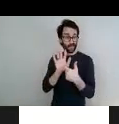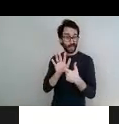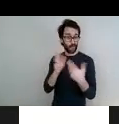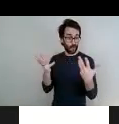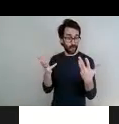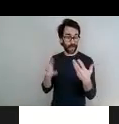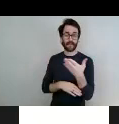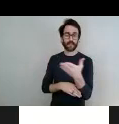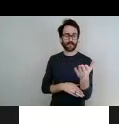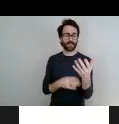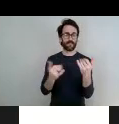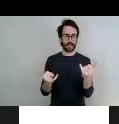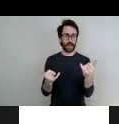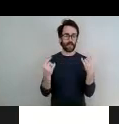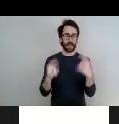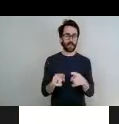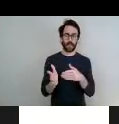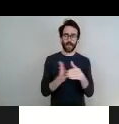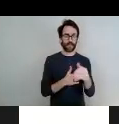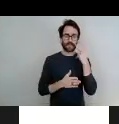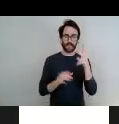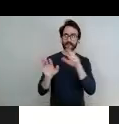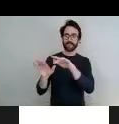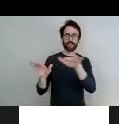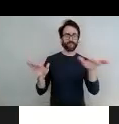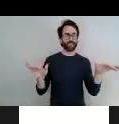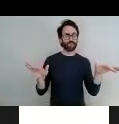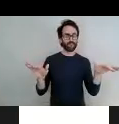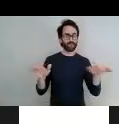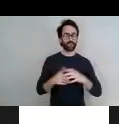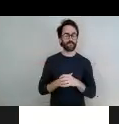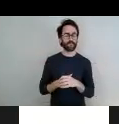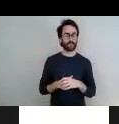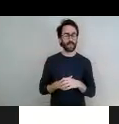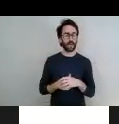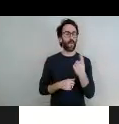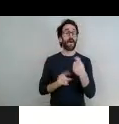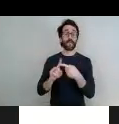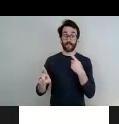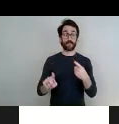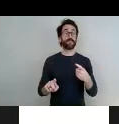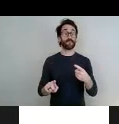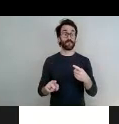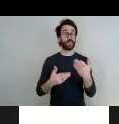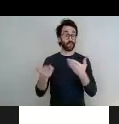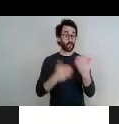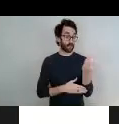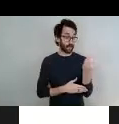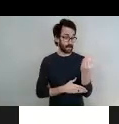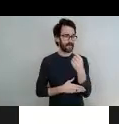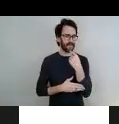message going around right now, is there's one circulating claiming to be from Service Ontario, and it claims that you have a